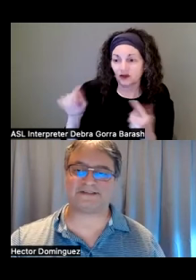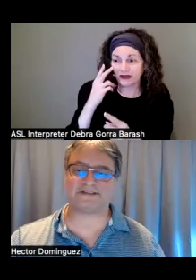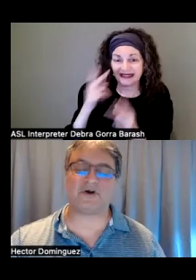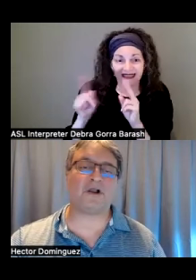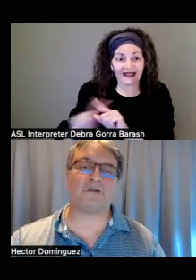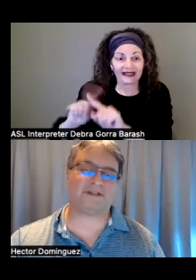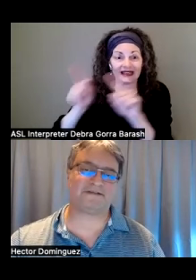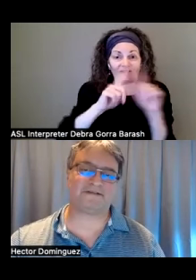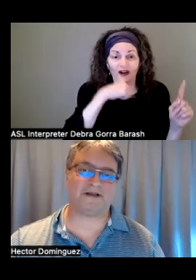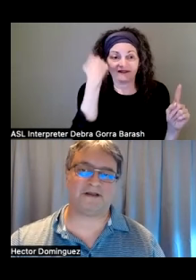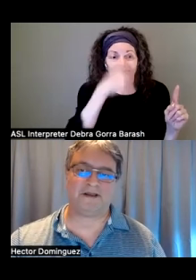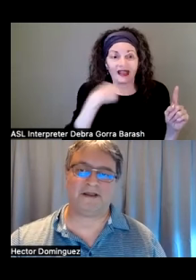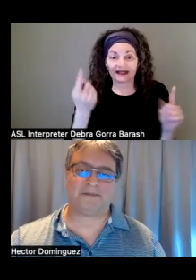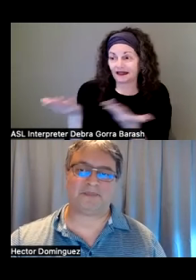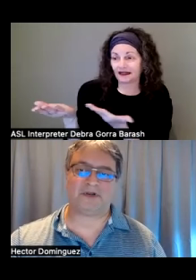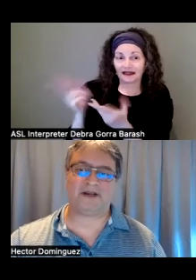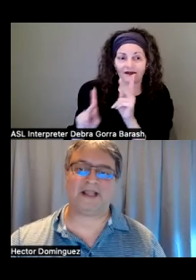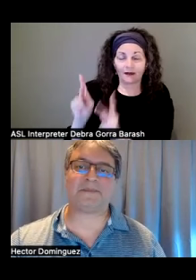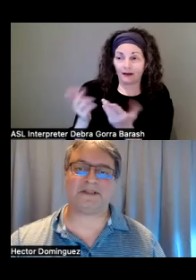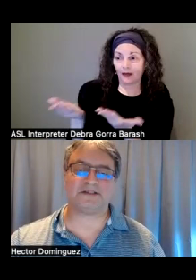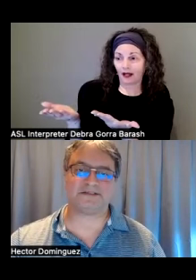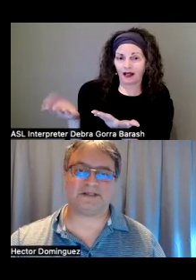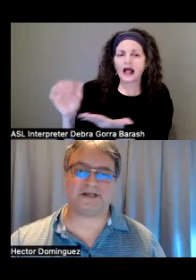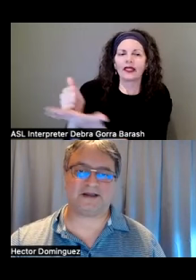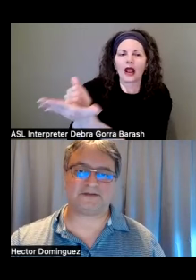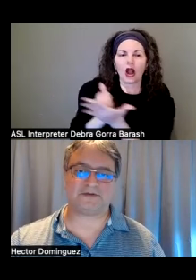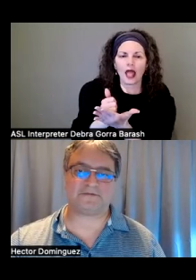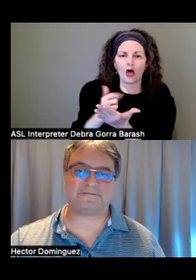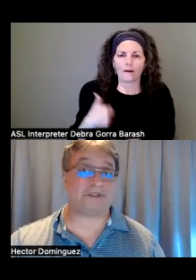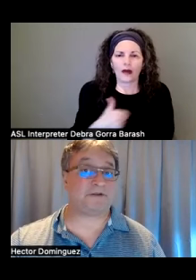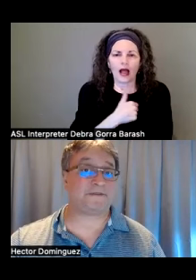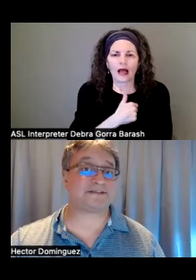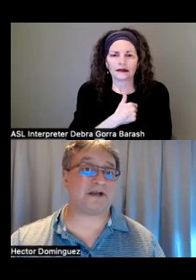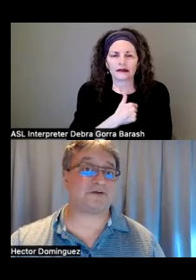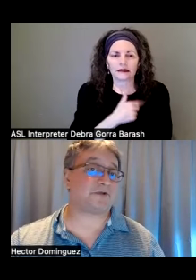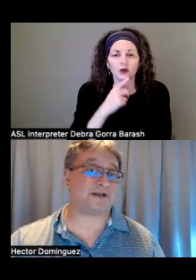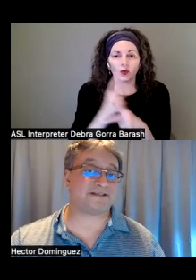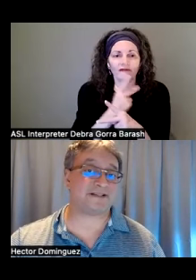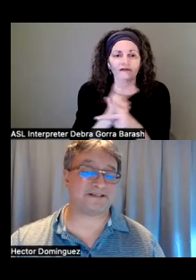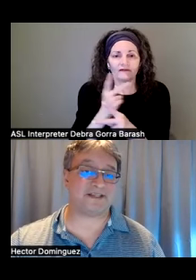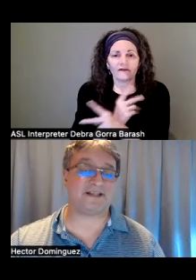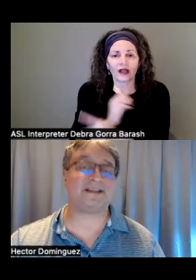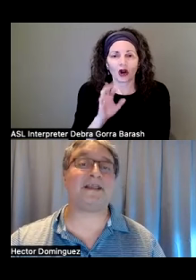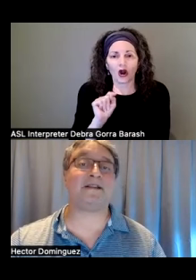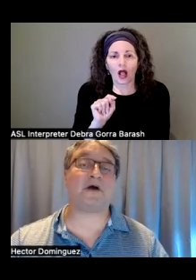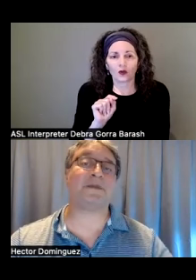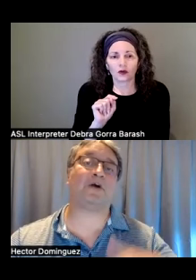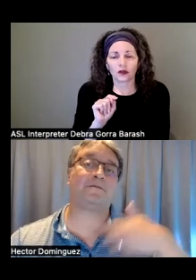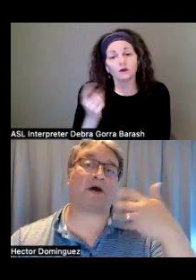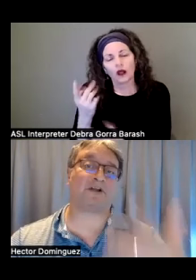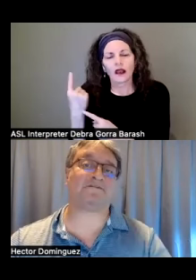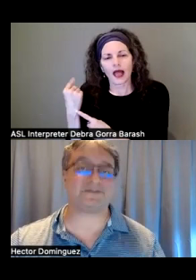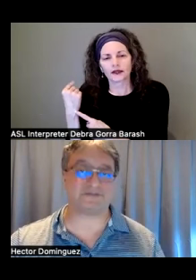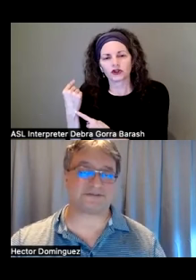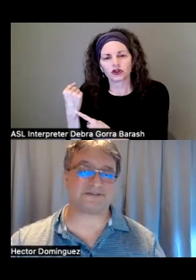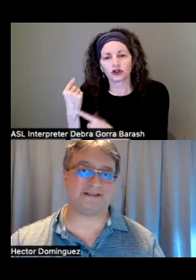different faces. So all of these people are helping us to figure things out, or at least last year, and they now become